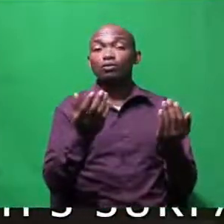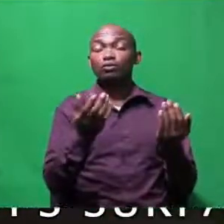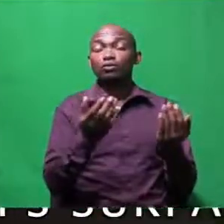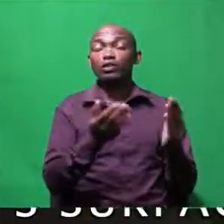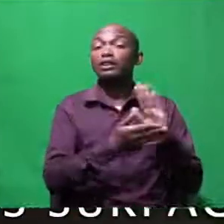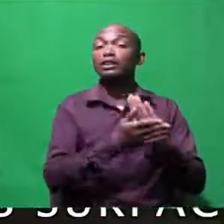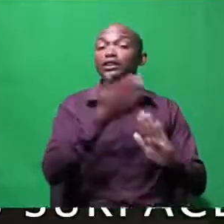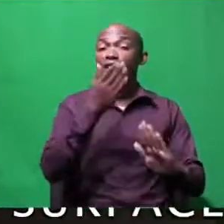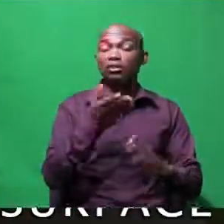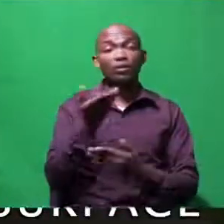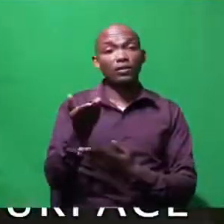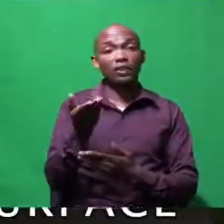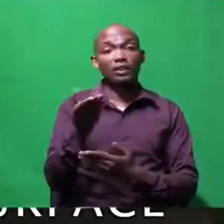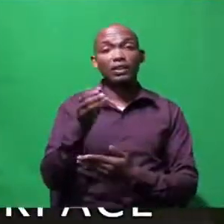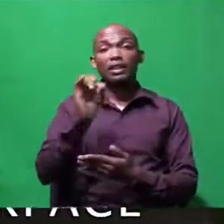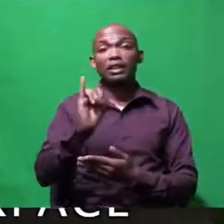igneous rock.